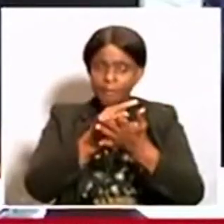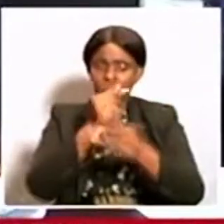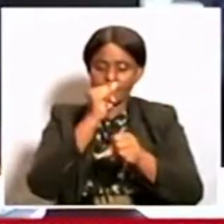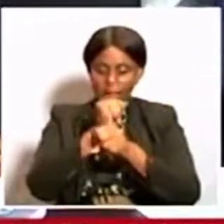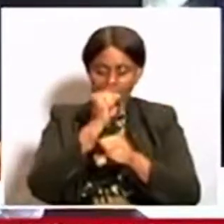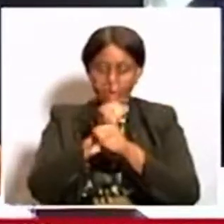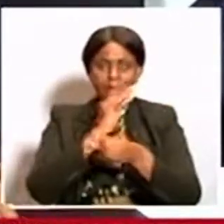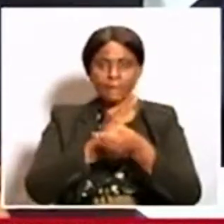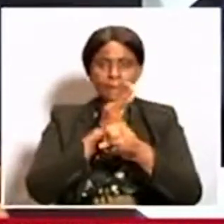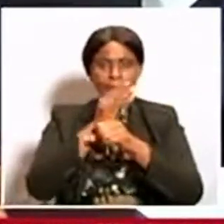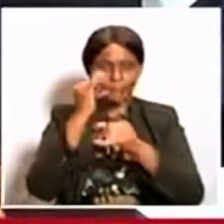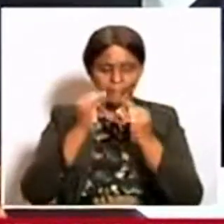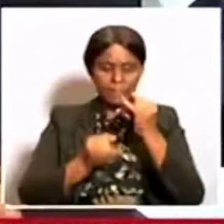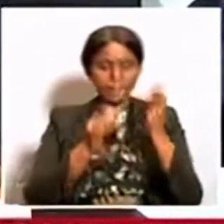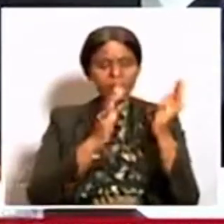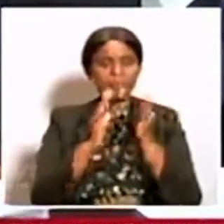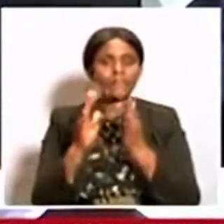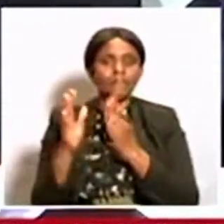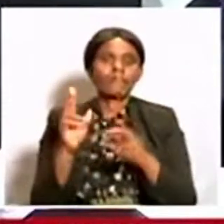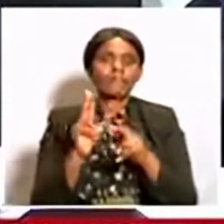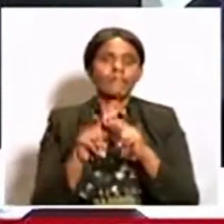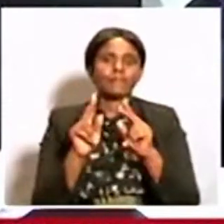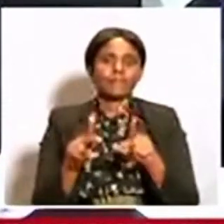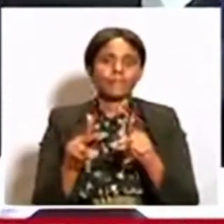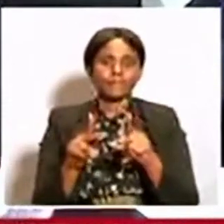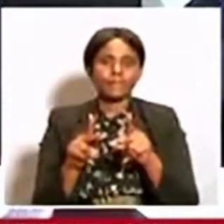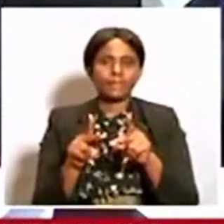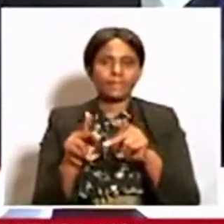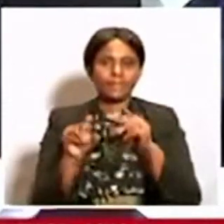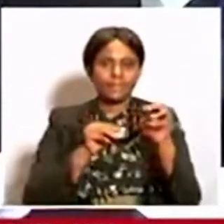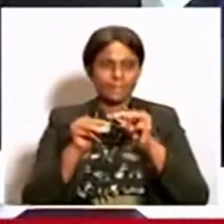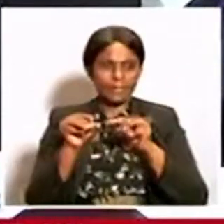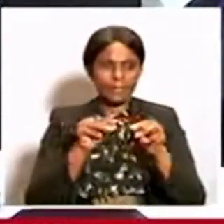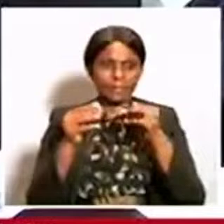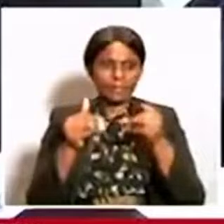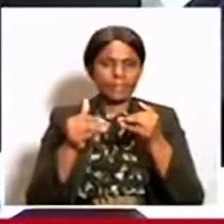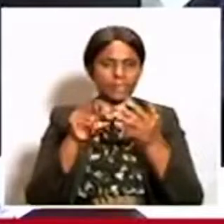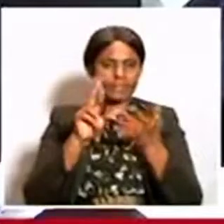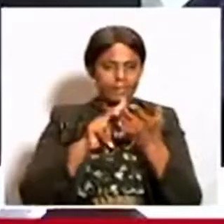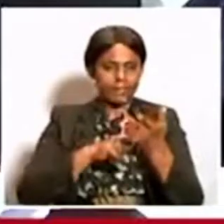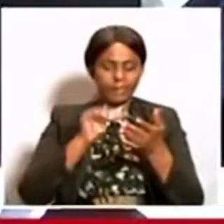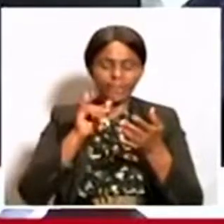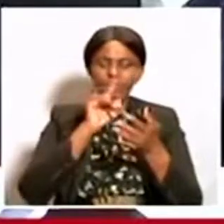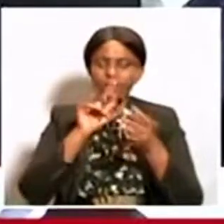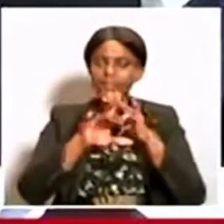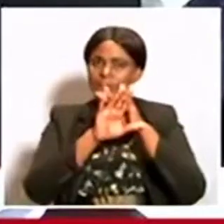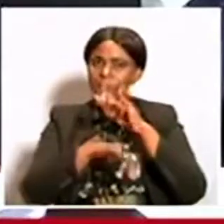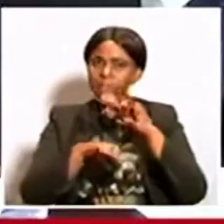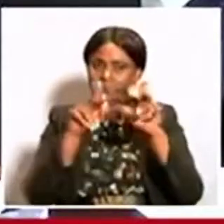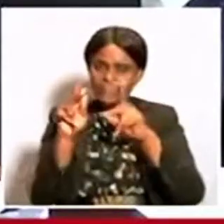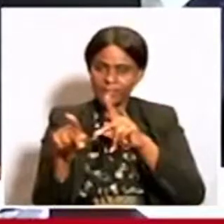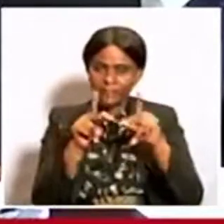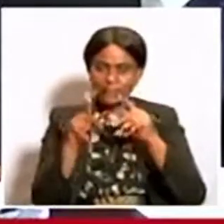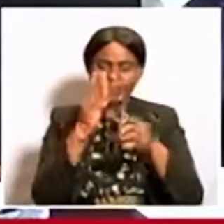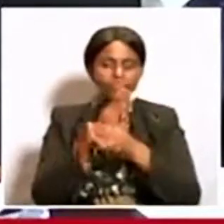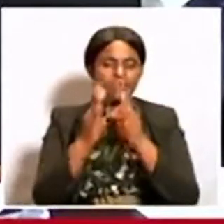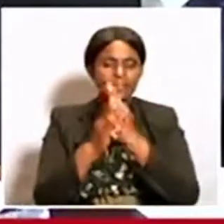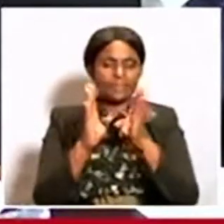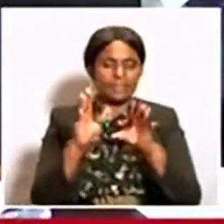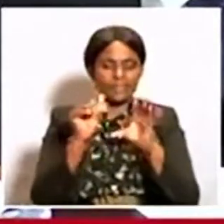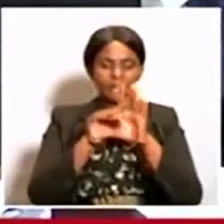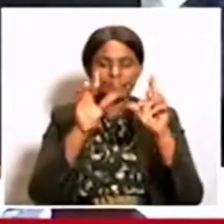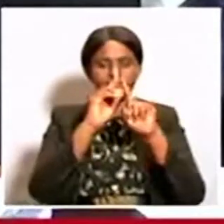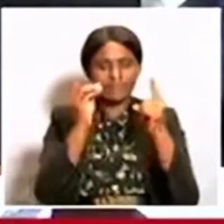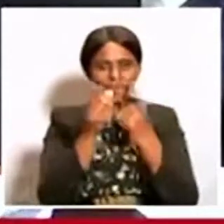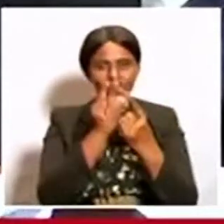are done. Remedial measures, Chair. Management wishes to report that underperforming contractors in the